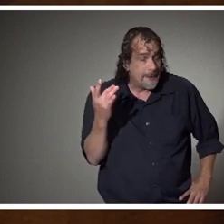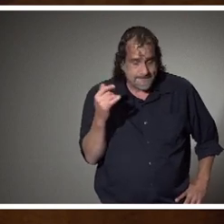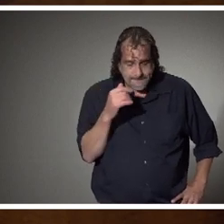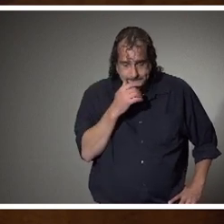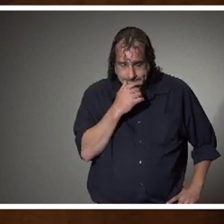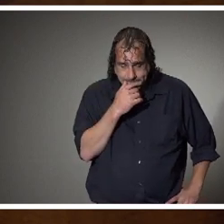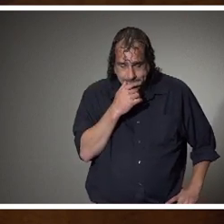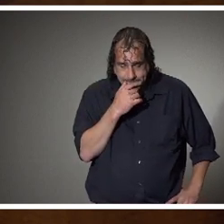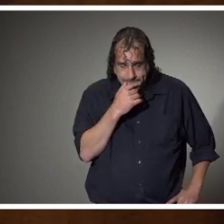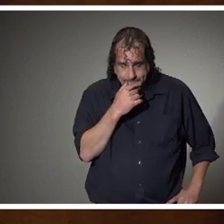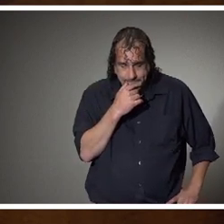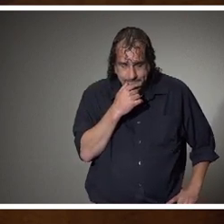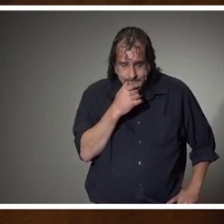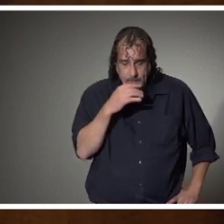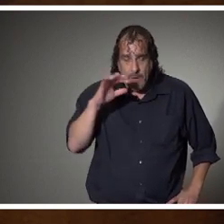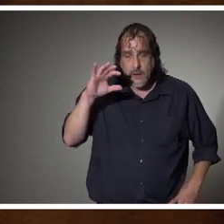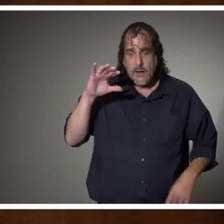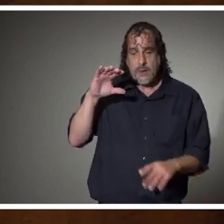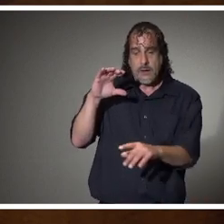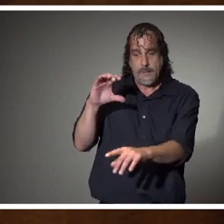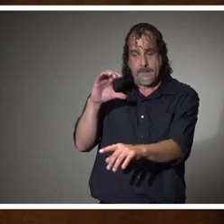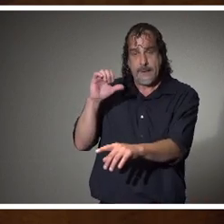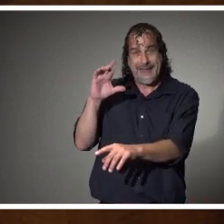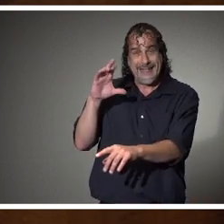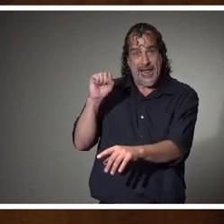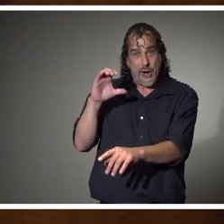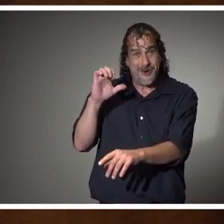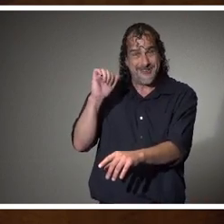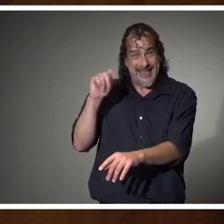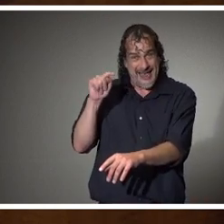that the Federal CARES Act